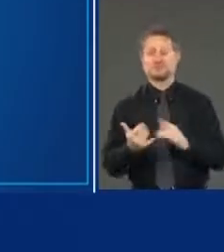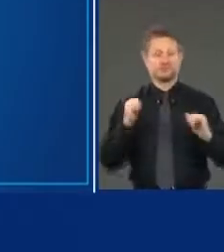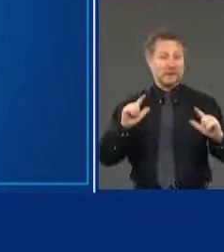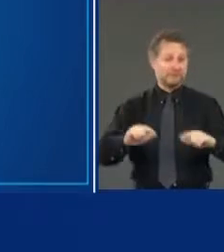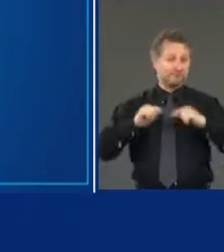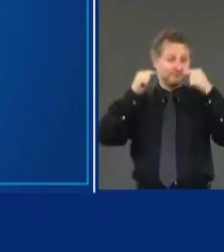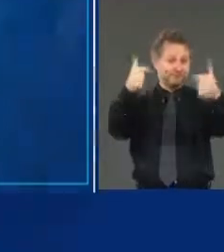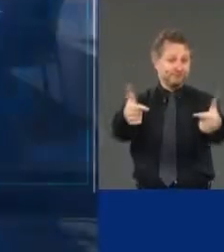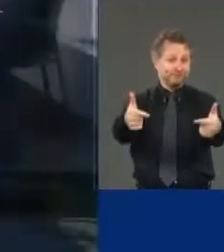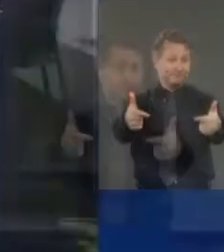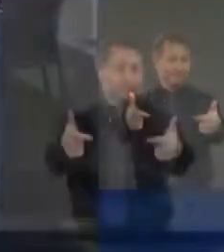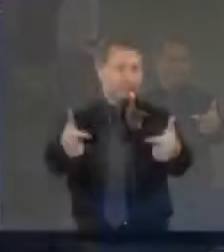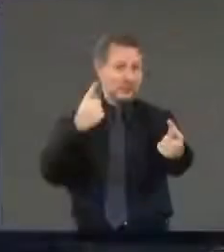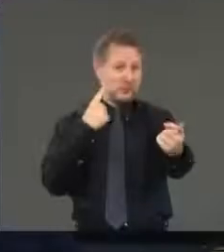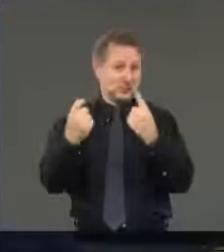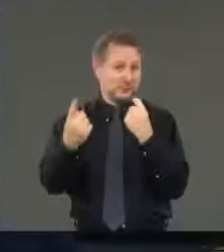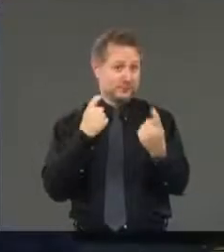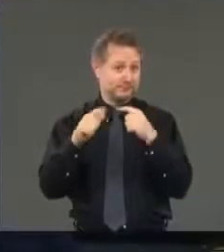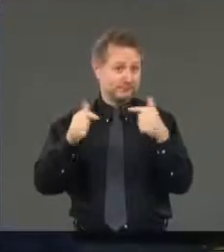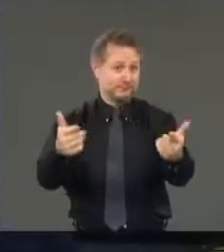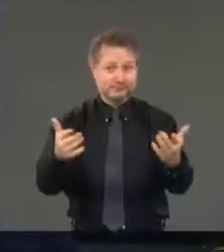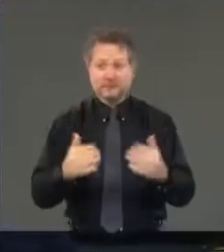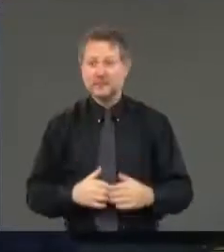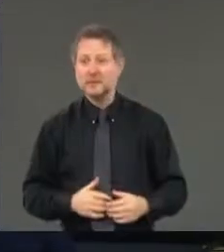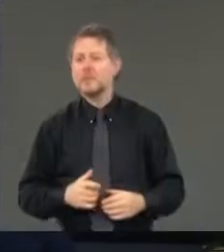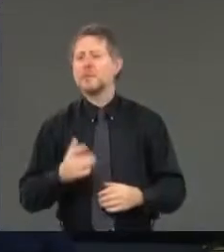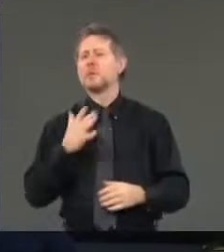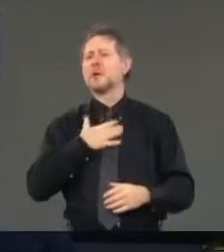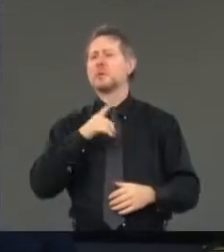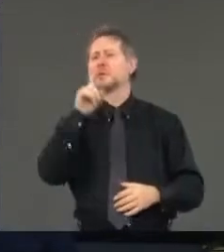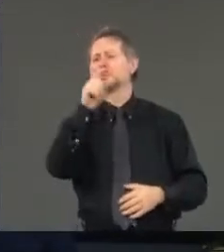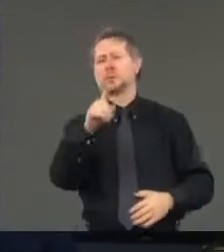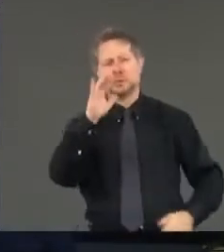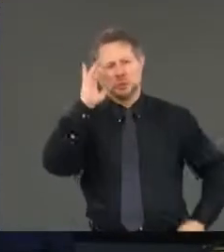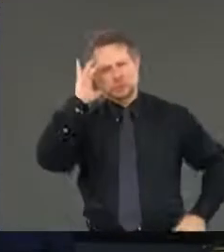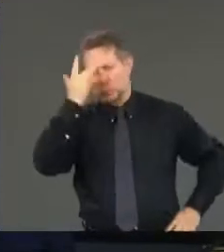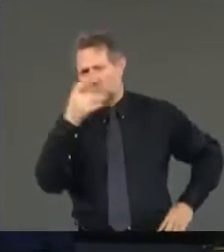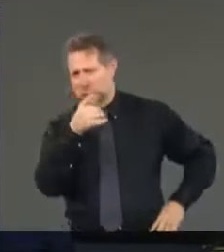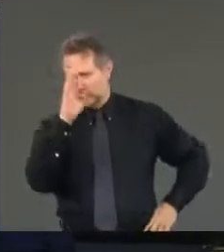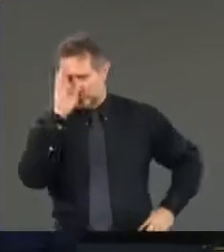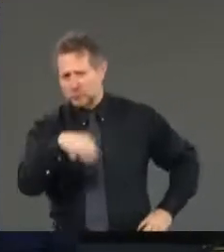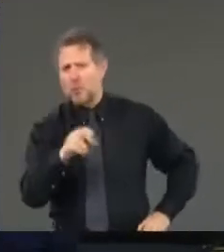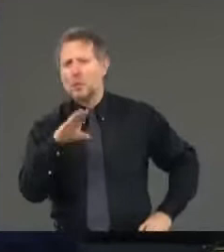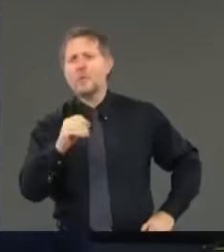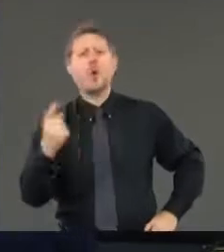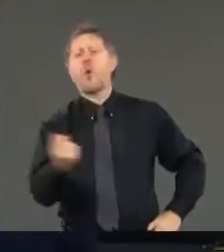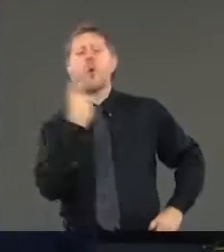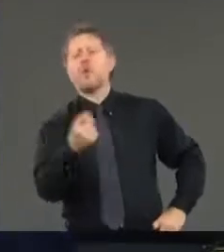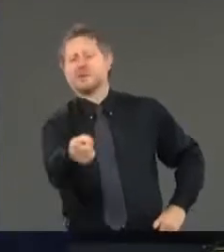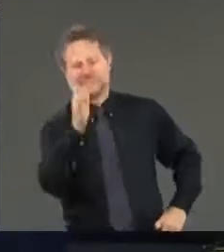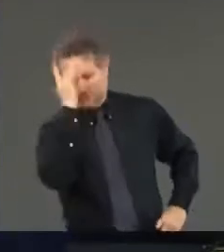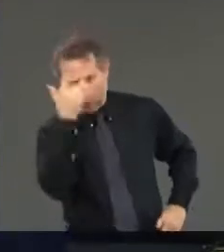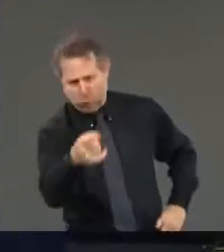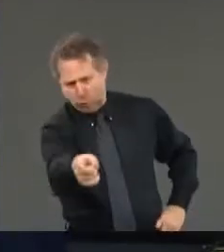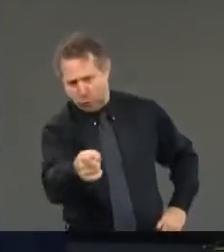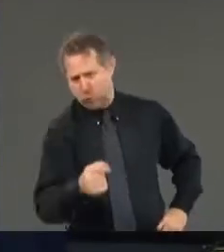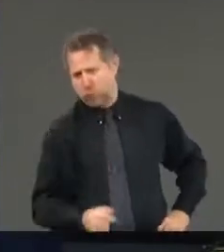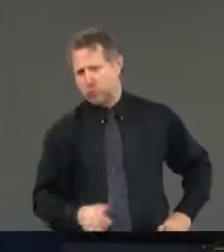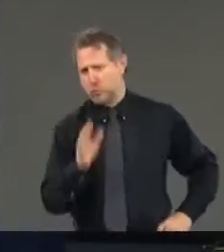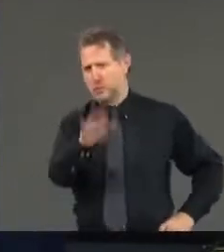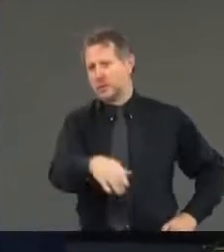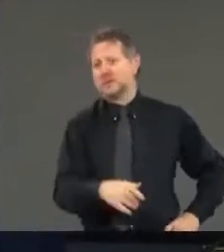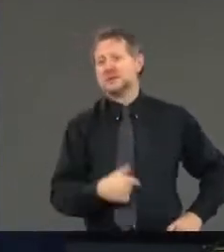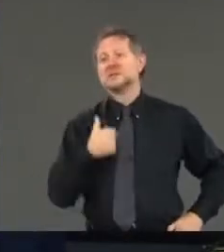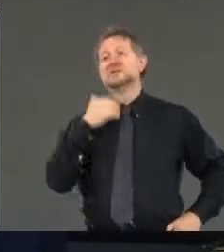Mr. Sif? I have an annoying question. You always have an annoying question, Mr. Sif. One day there will